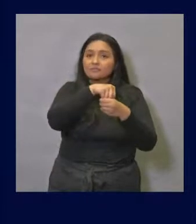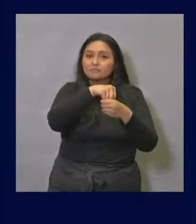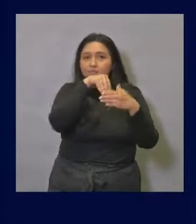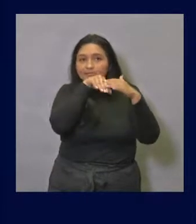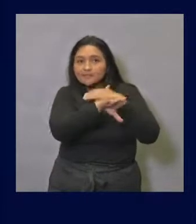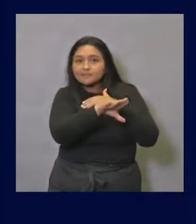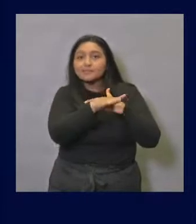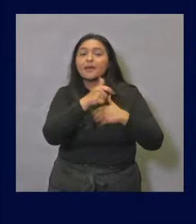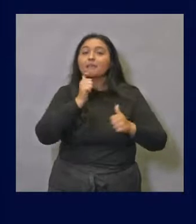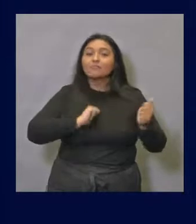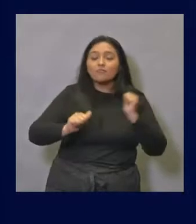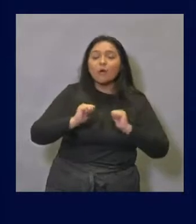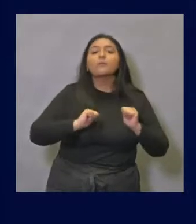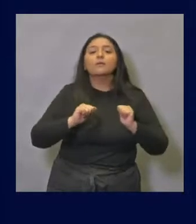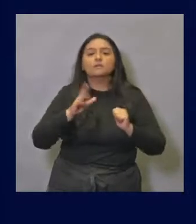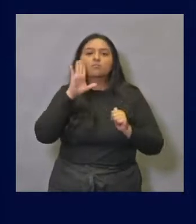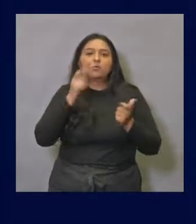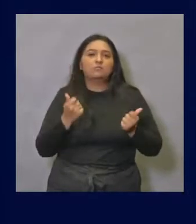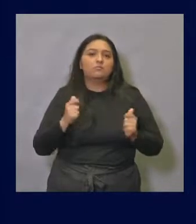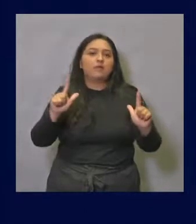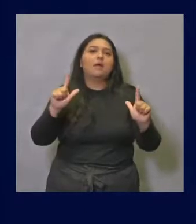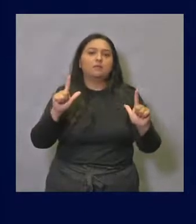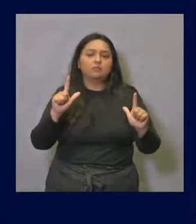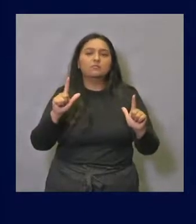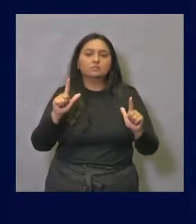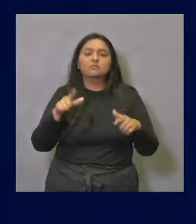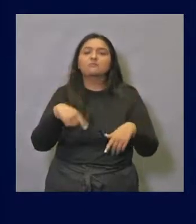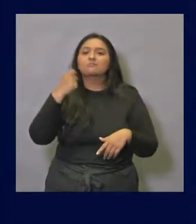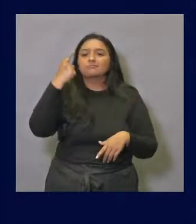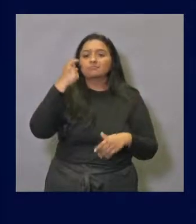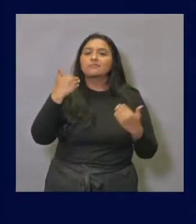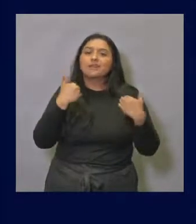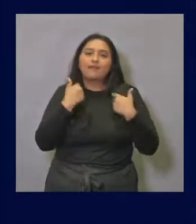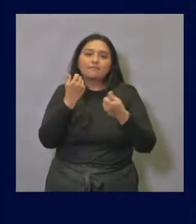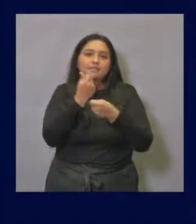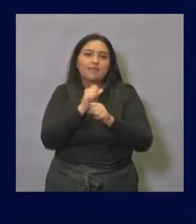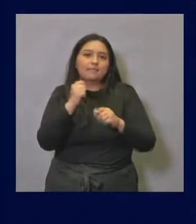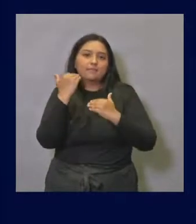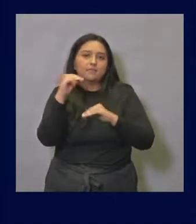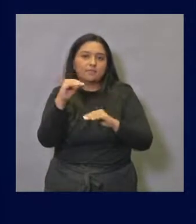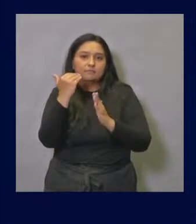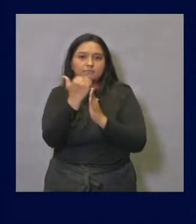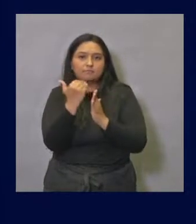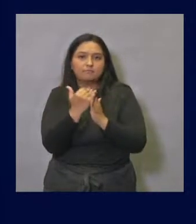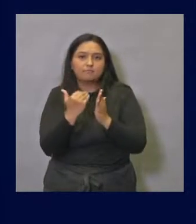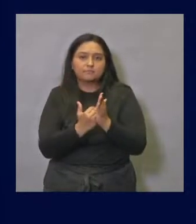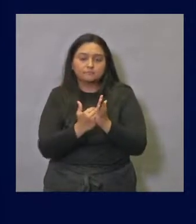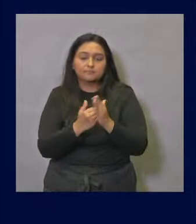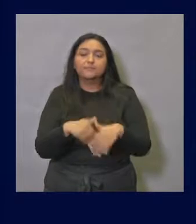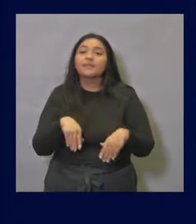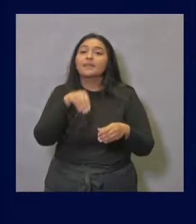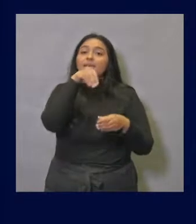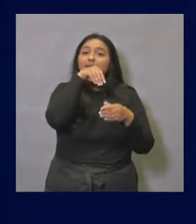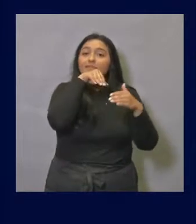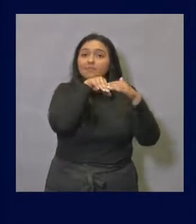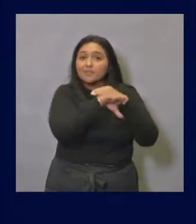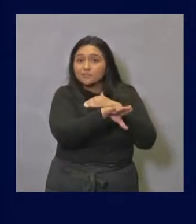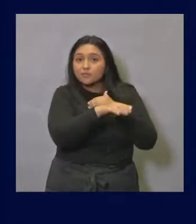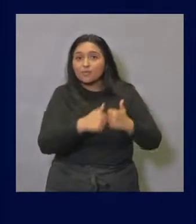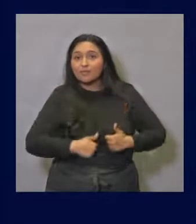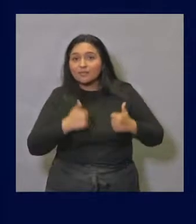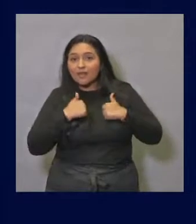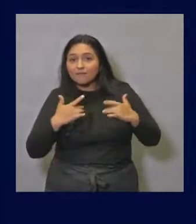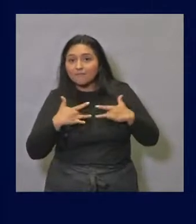permitted across LA County with the following safety measures. Indoor live events and performances are able to